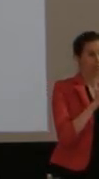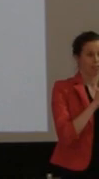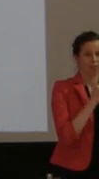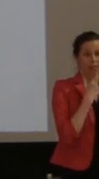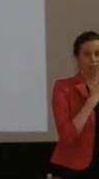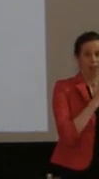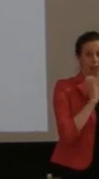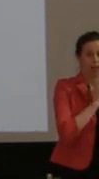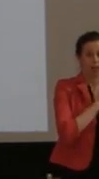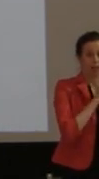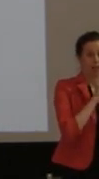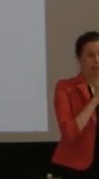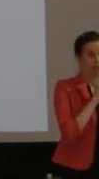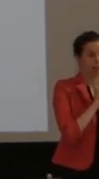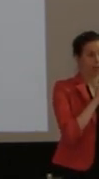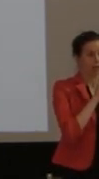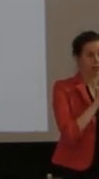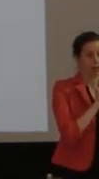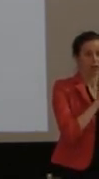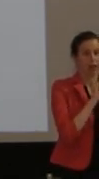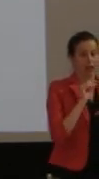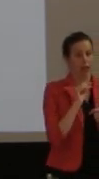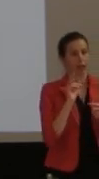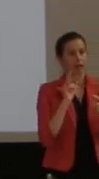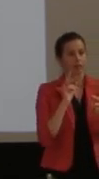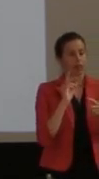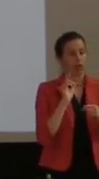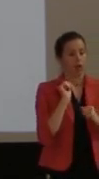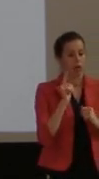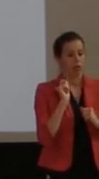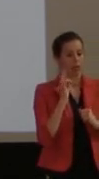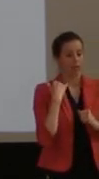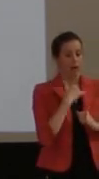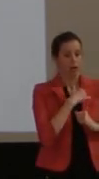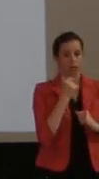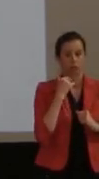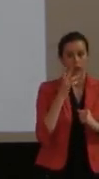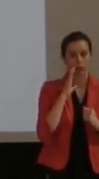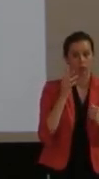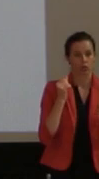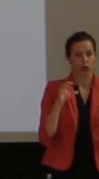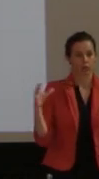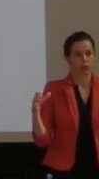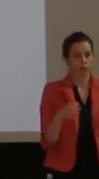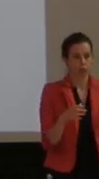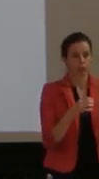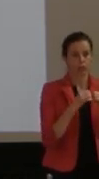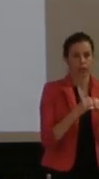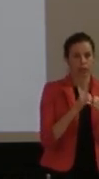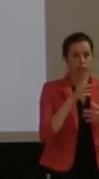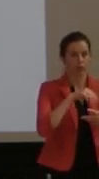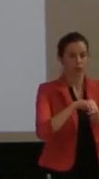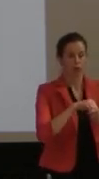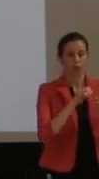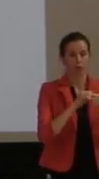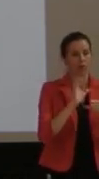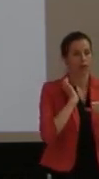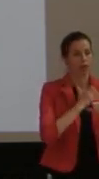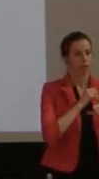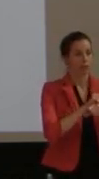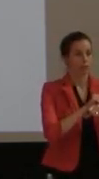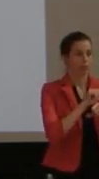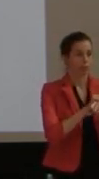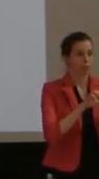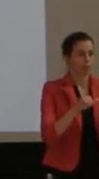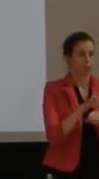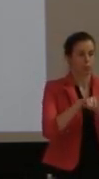research program, we're, you know, inviting public libraries to the table. We're pulling up an extra seat to involve them in the work that we're doing,